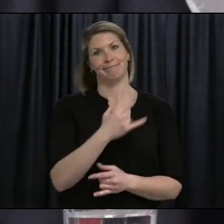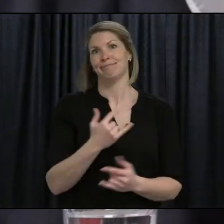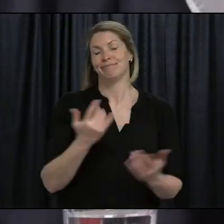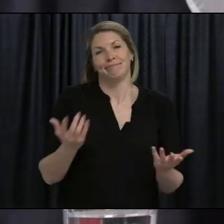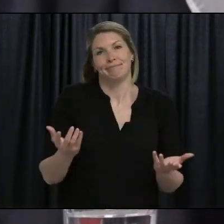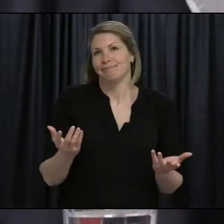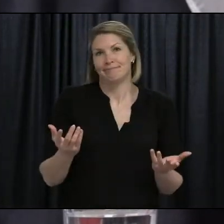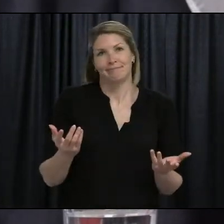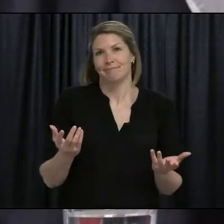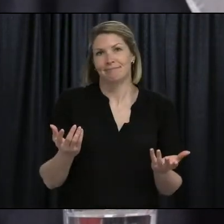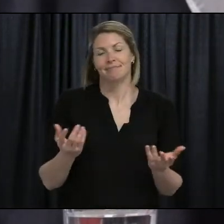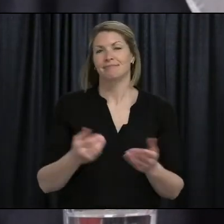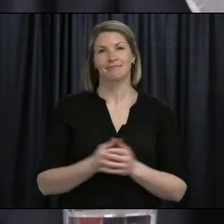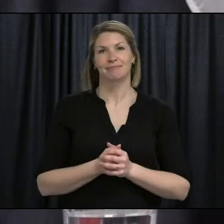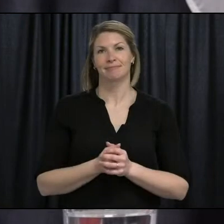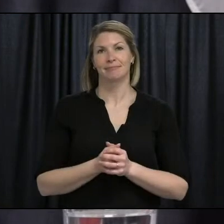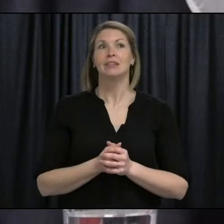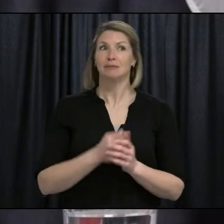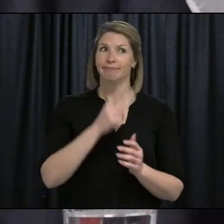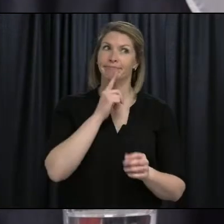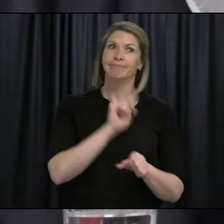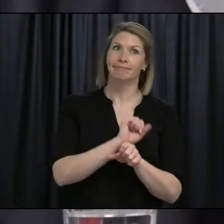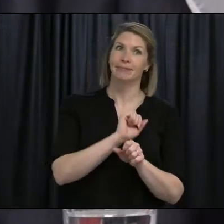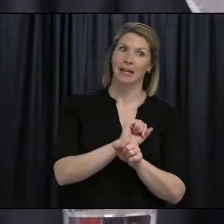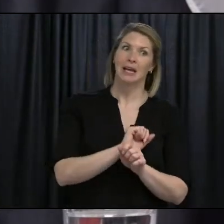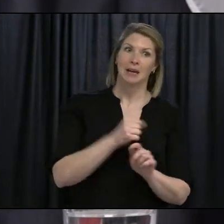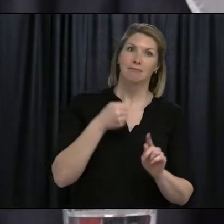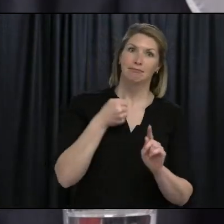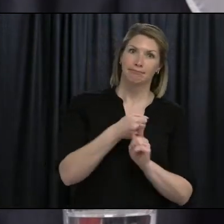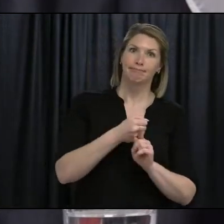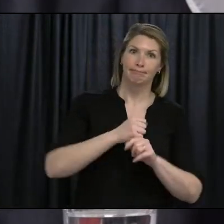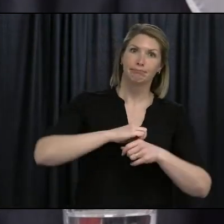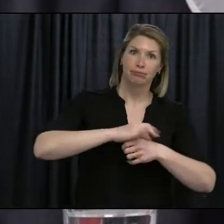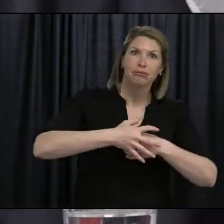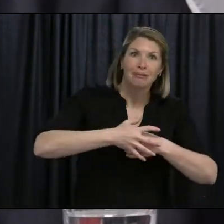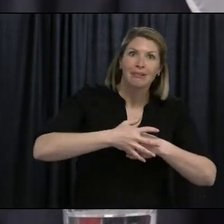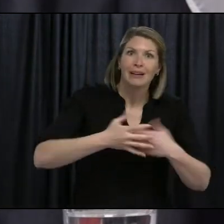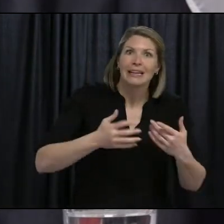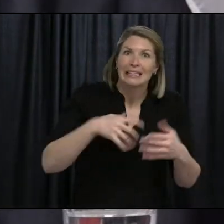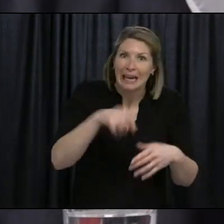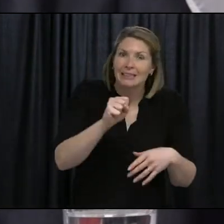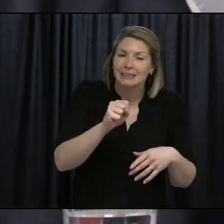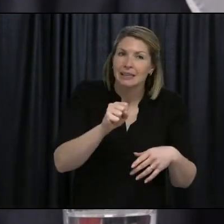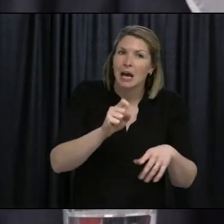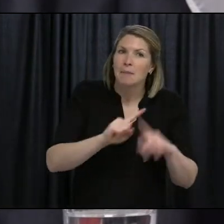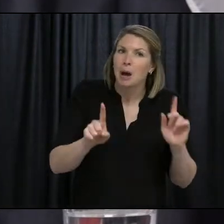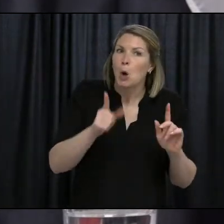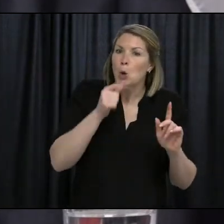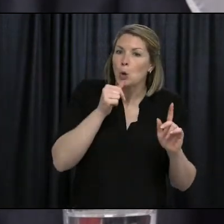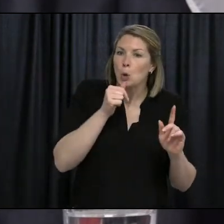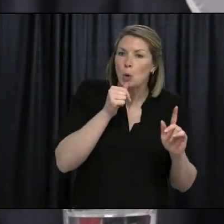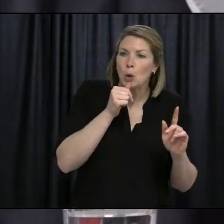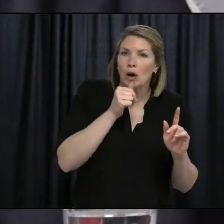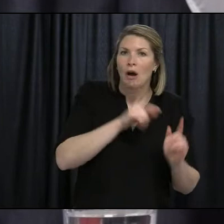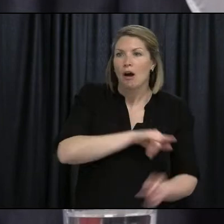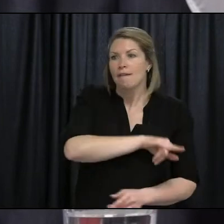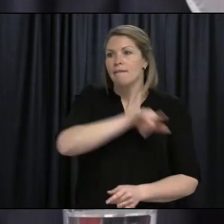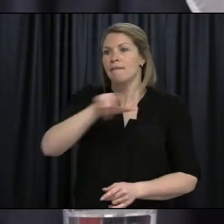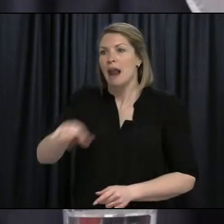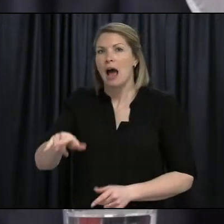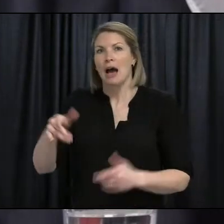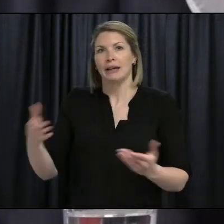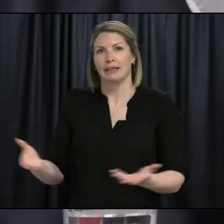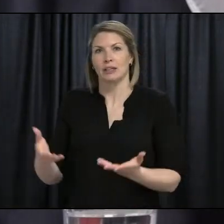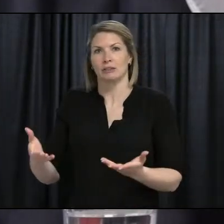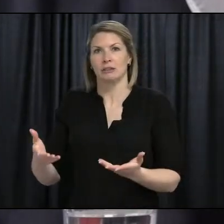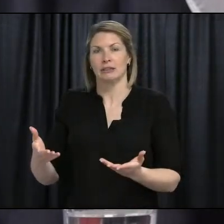even under conditions of a pandemic. The people who are coming into this province are Newfoundland and Labrador residents.